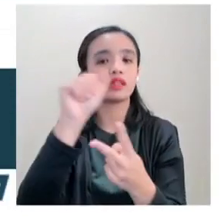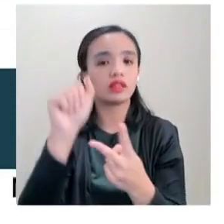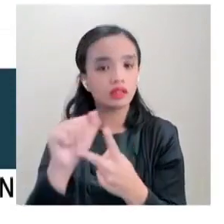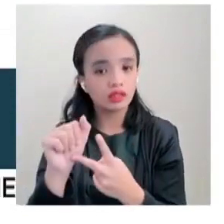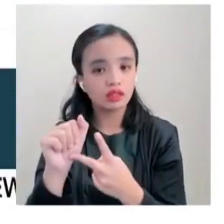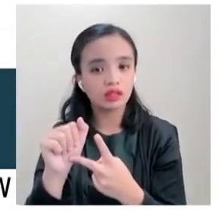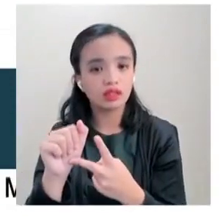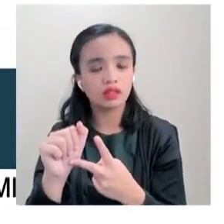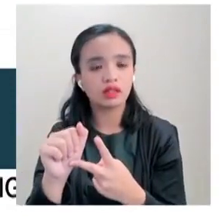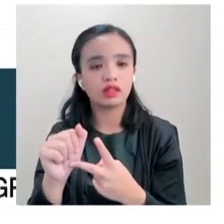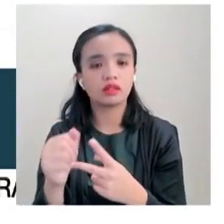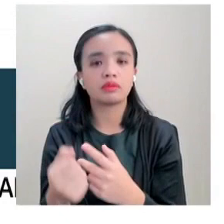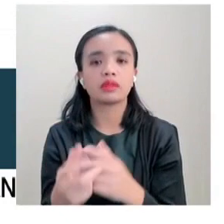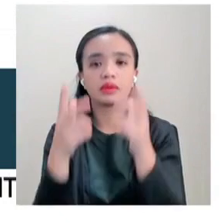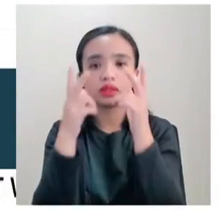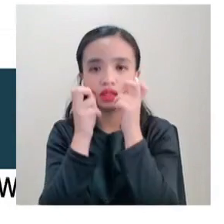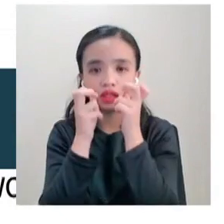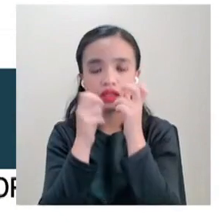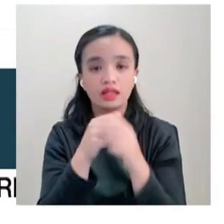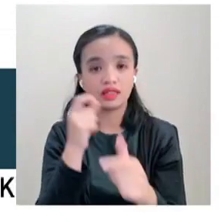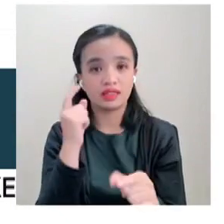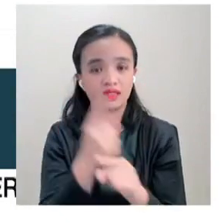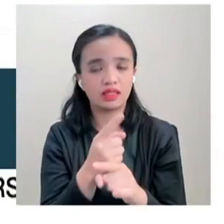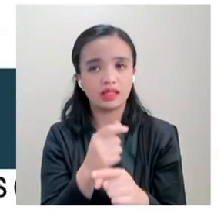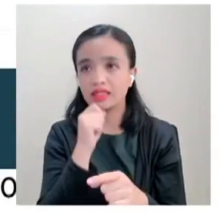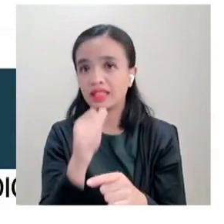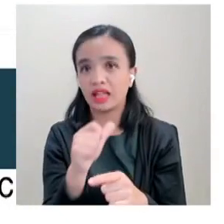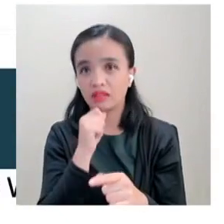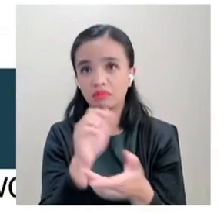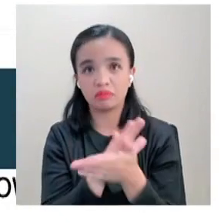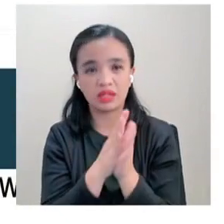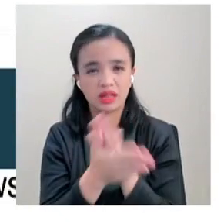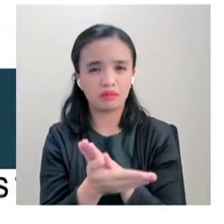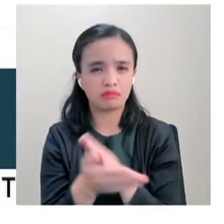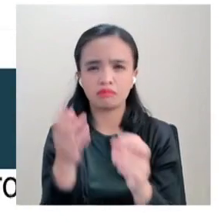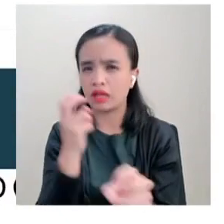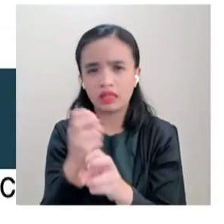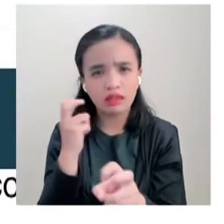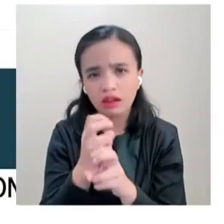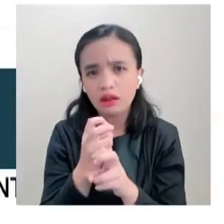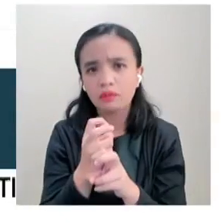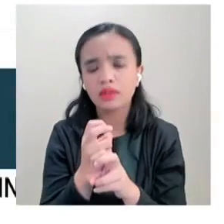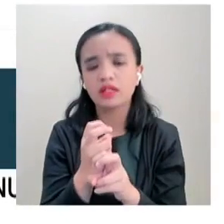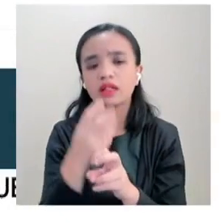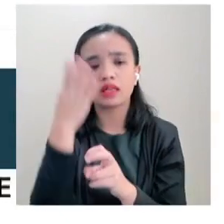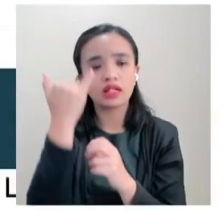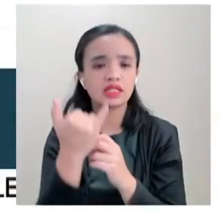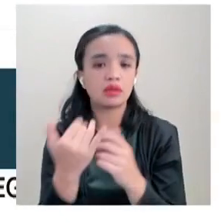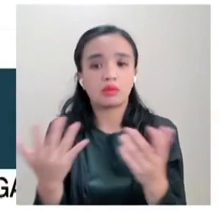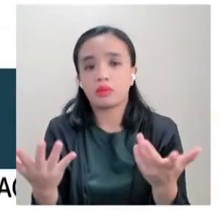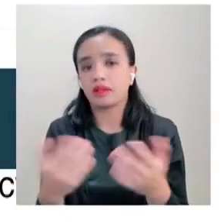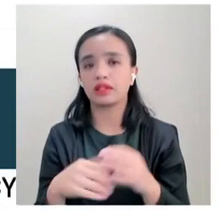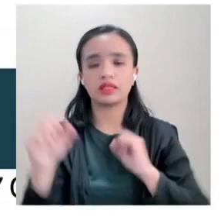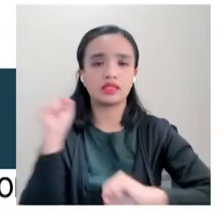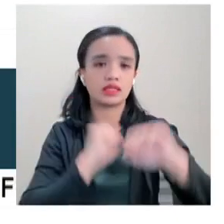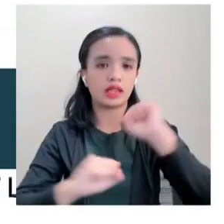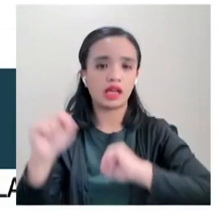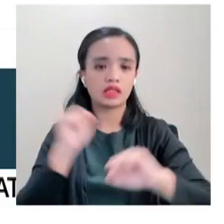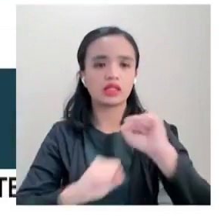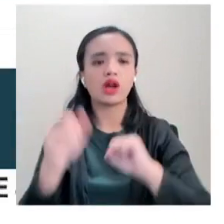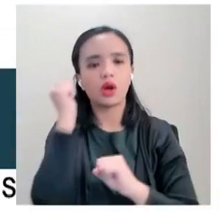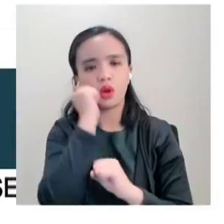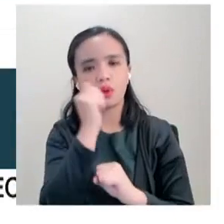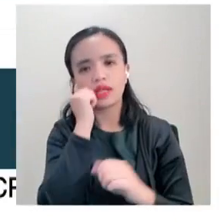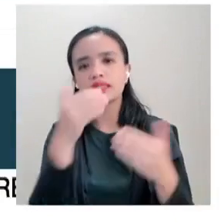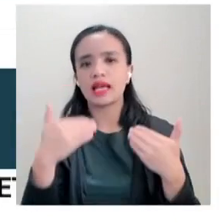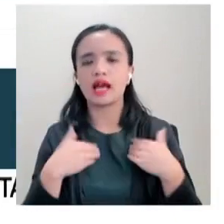be heard? And hindi ba magiging masalimuot? Kasi well, in science there will always be dissenting